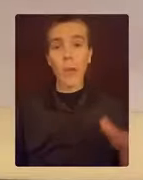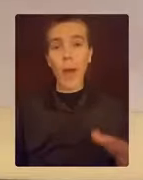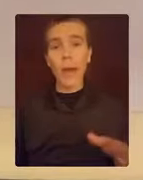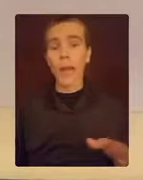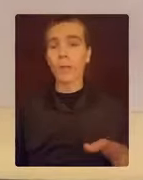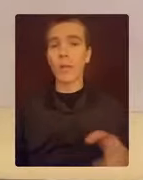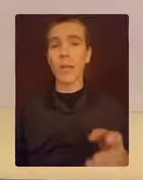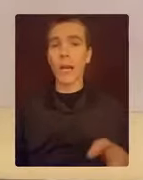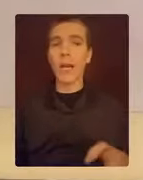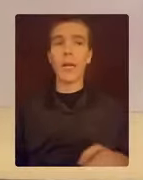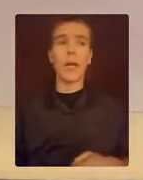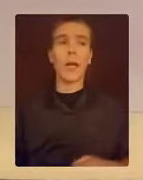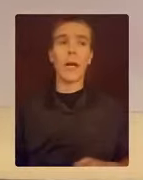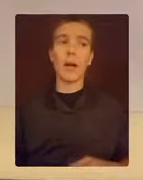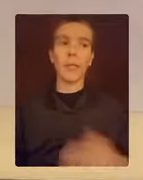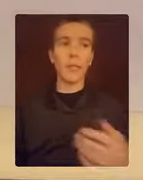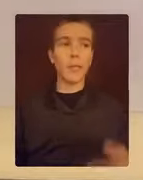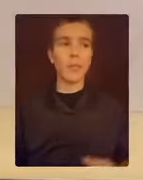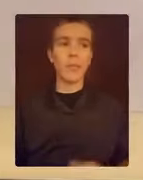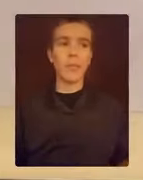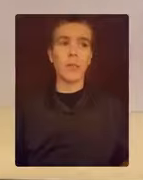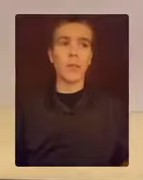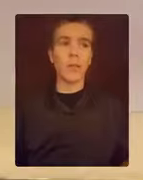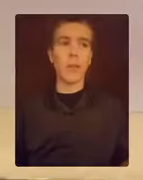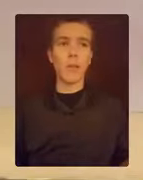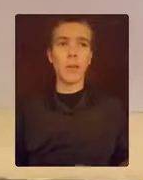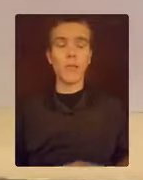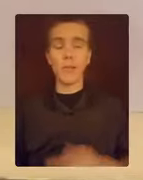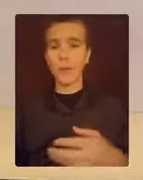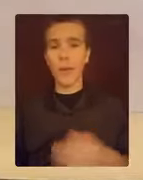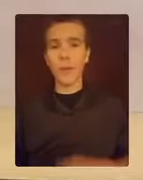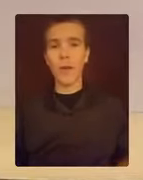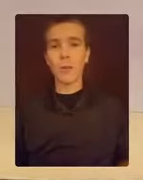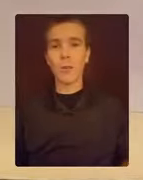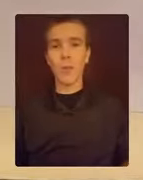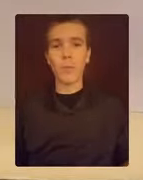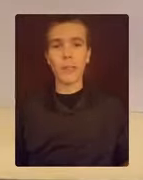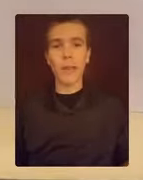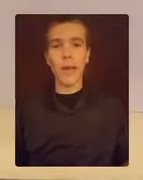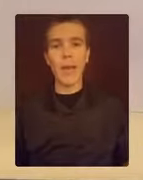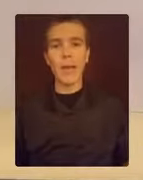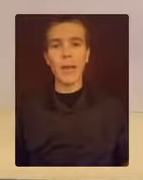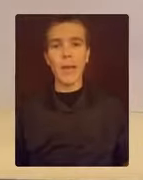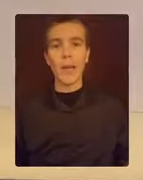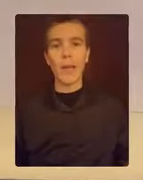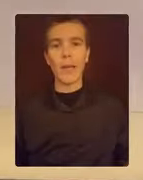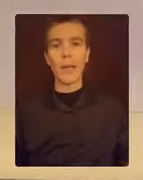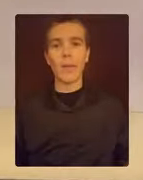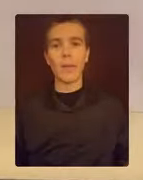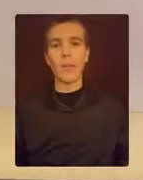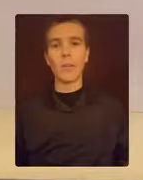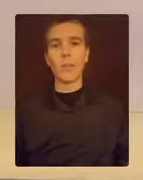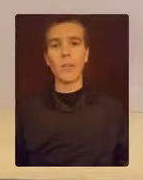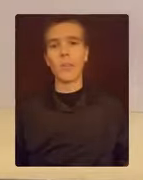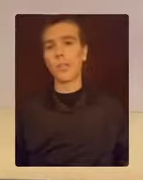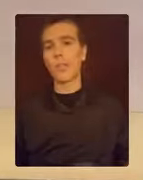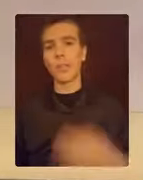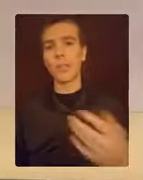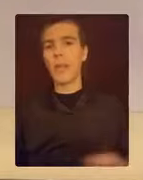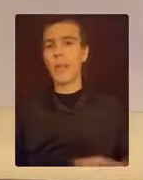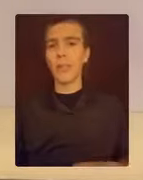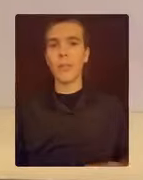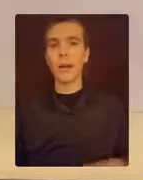told Addie, I was like, hey, I mean, I felt that when I was playing with his cat. And she said